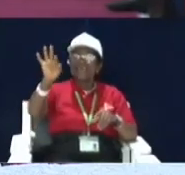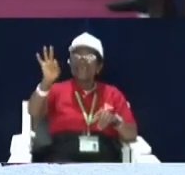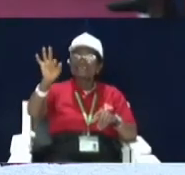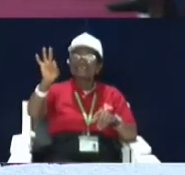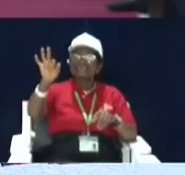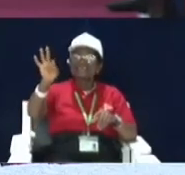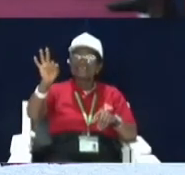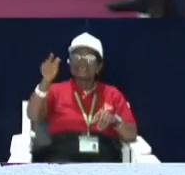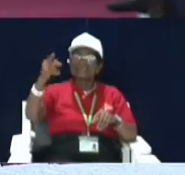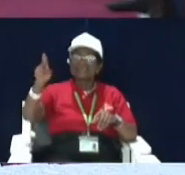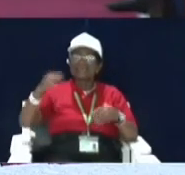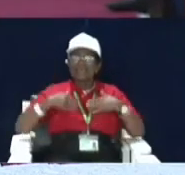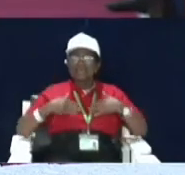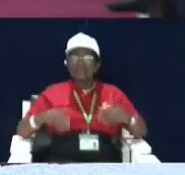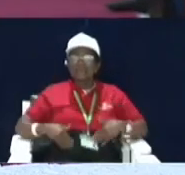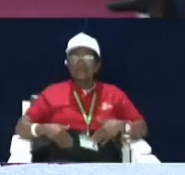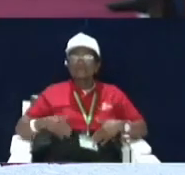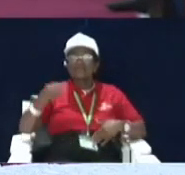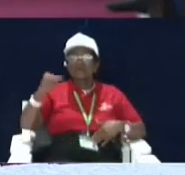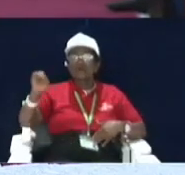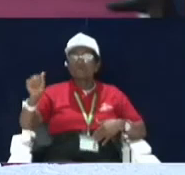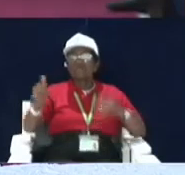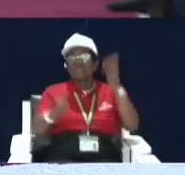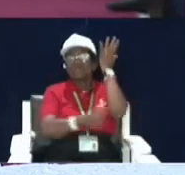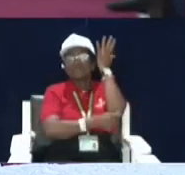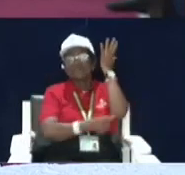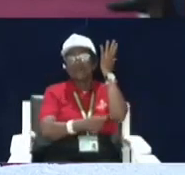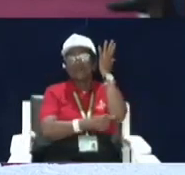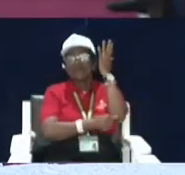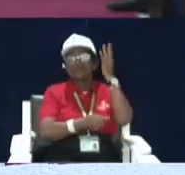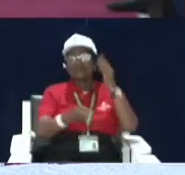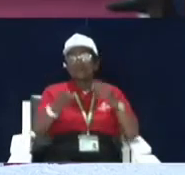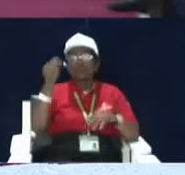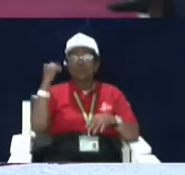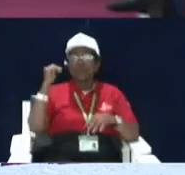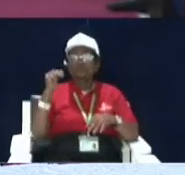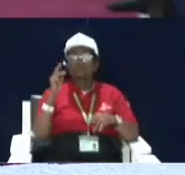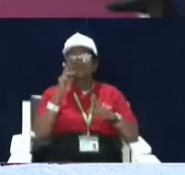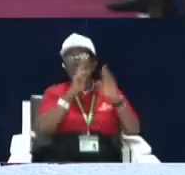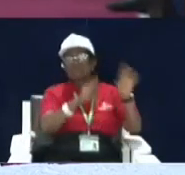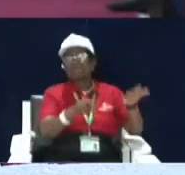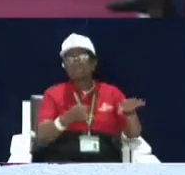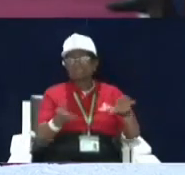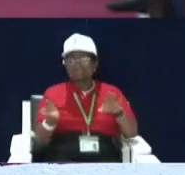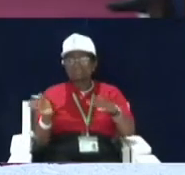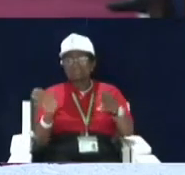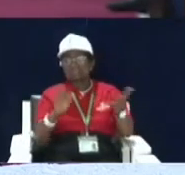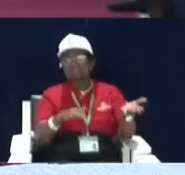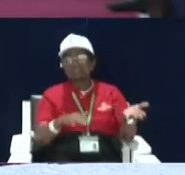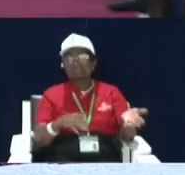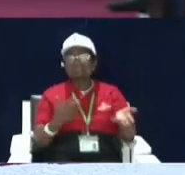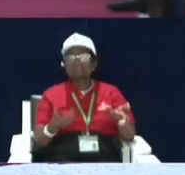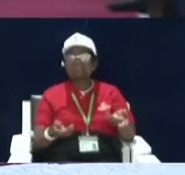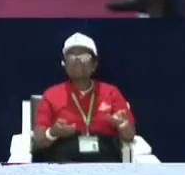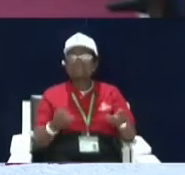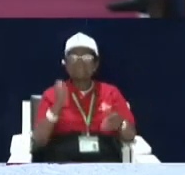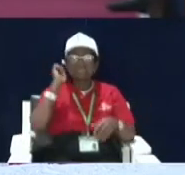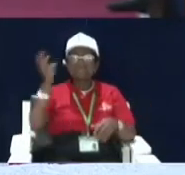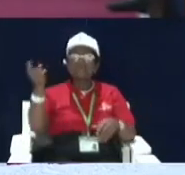the body of Abraham was already dead. It was already 100 years